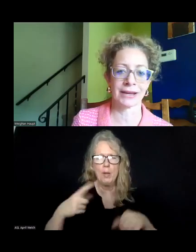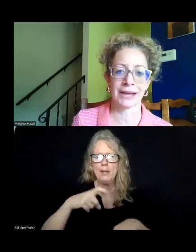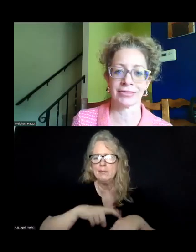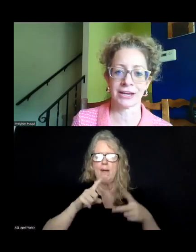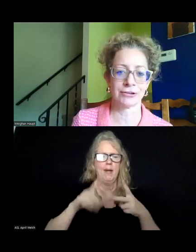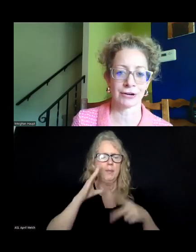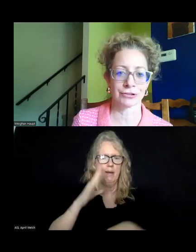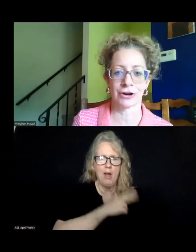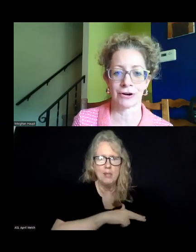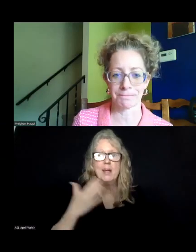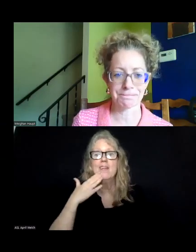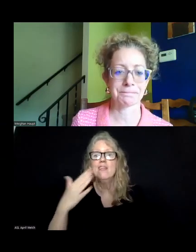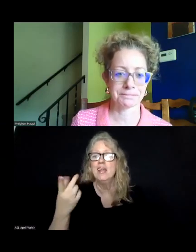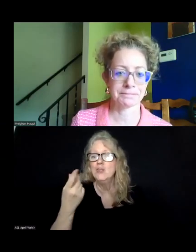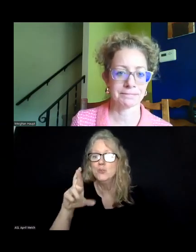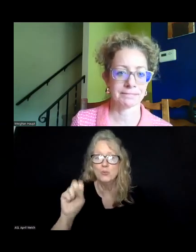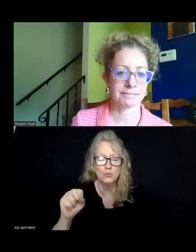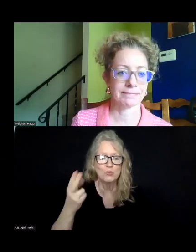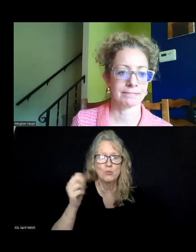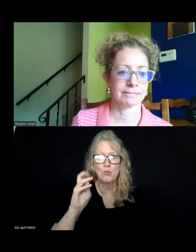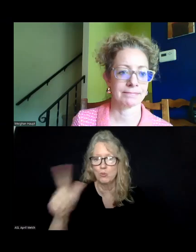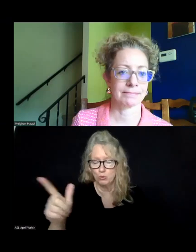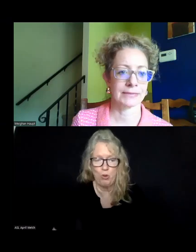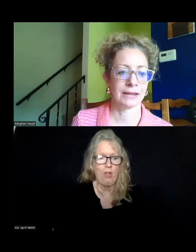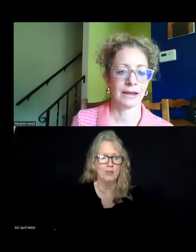So again, thank you, Dr. Shaw.